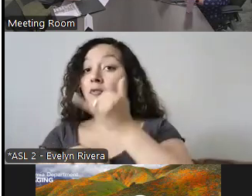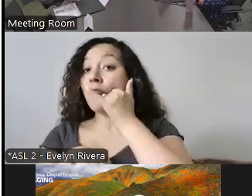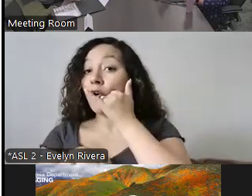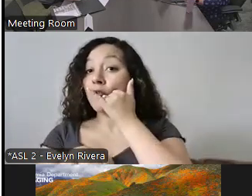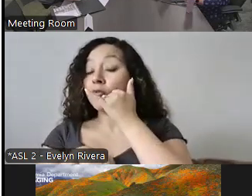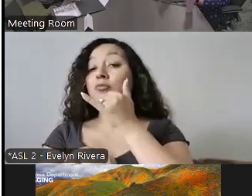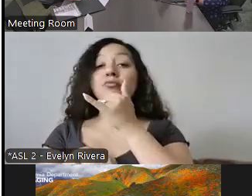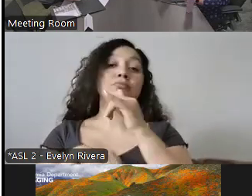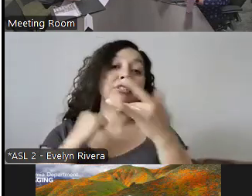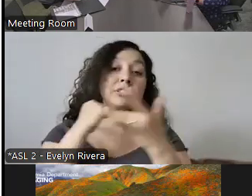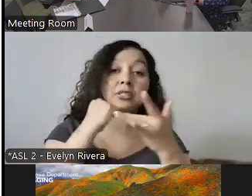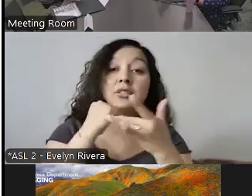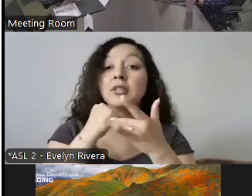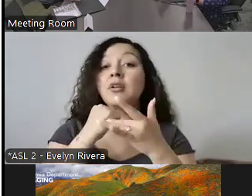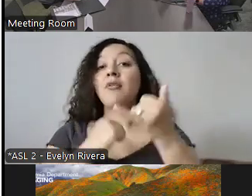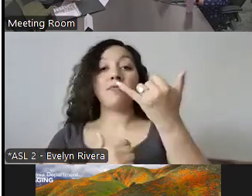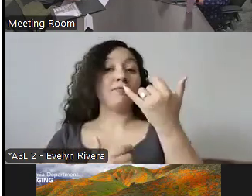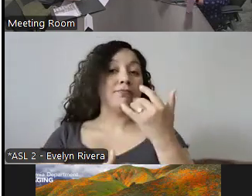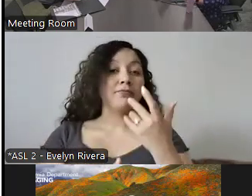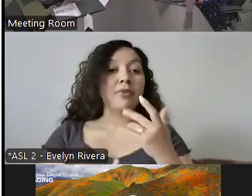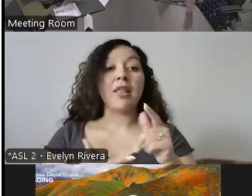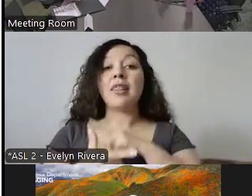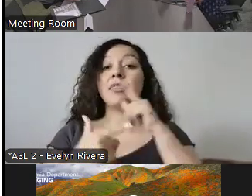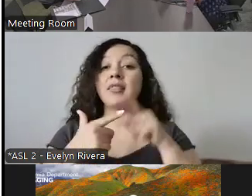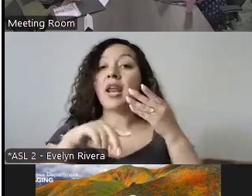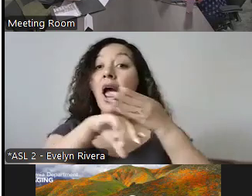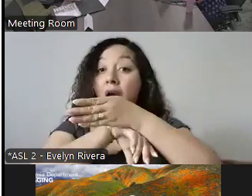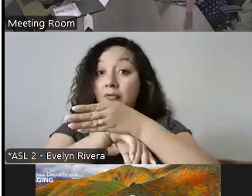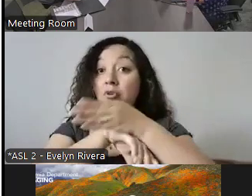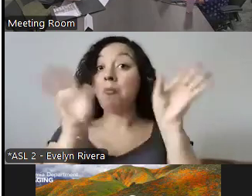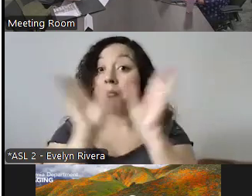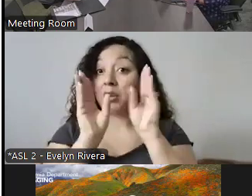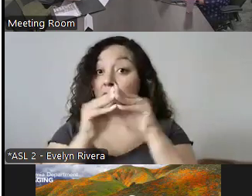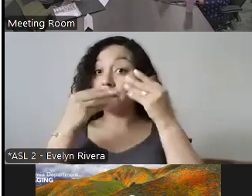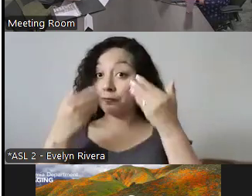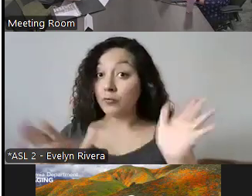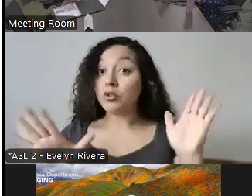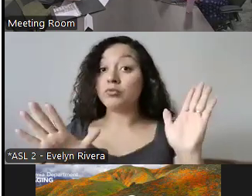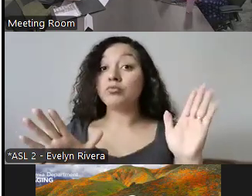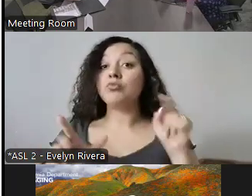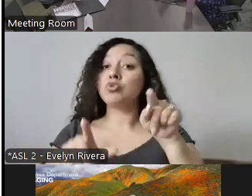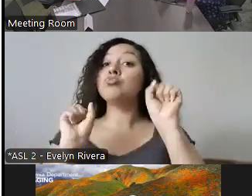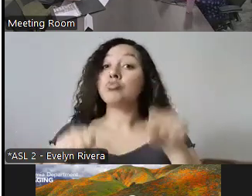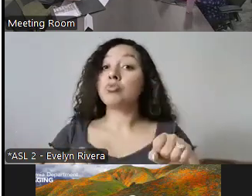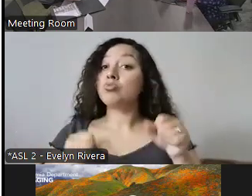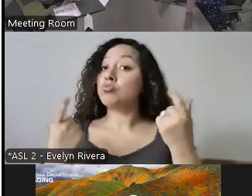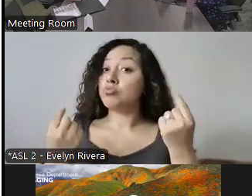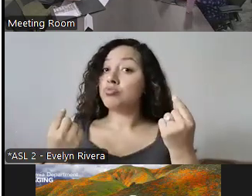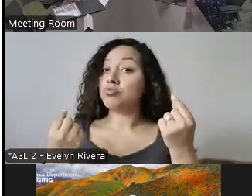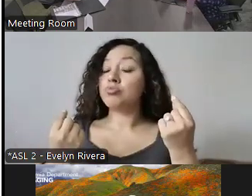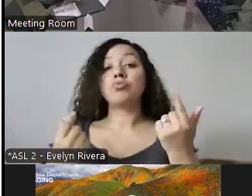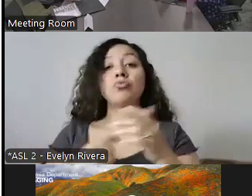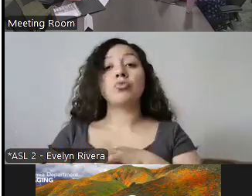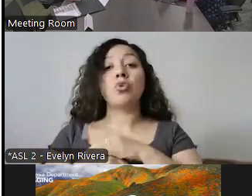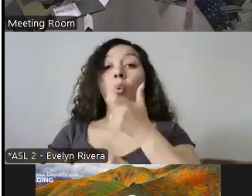tablet, computer, and phone. And after we conclude this, you will be able to access meeting